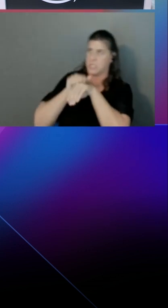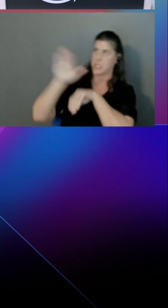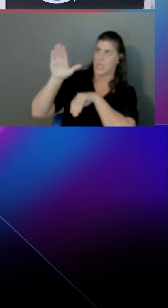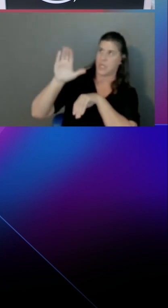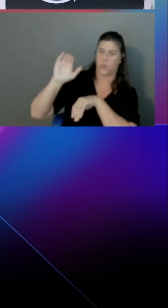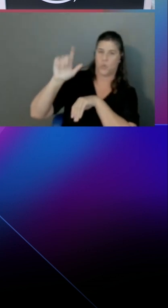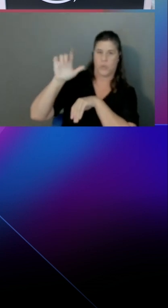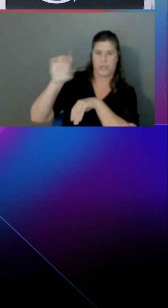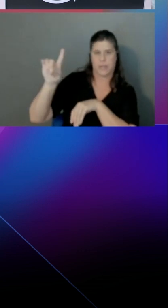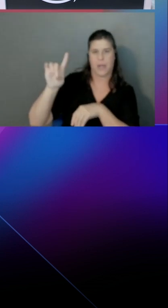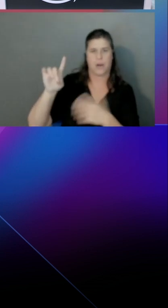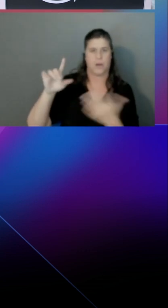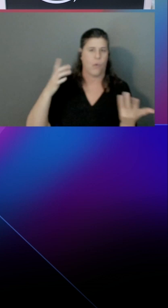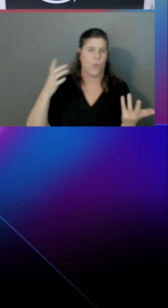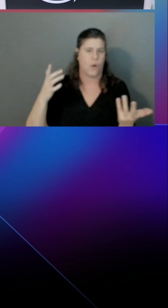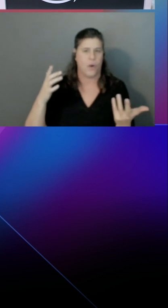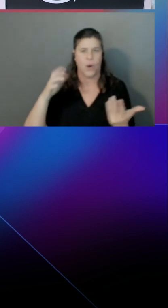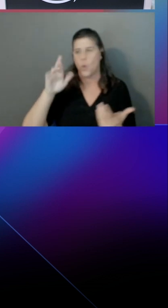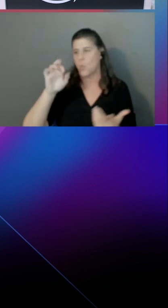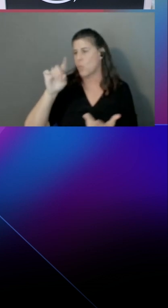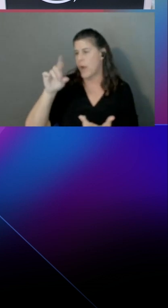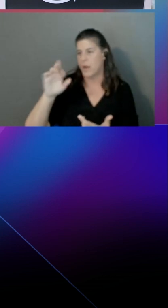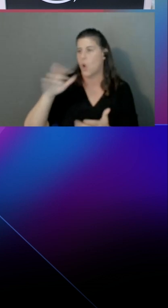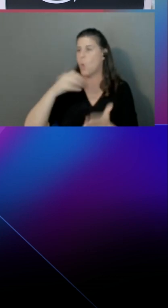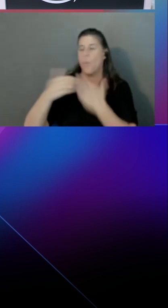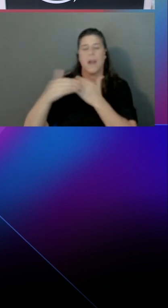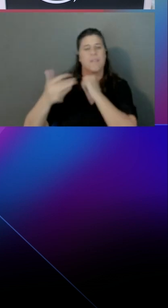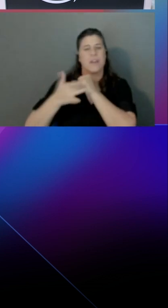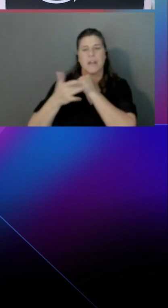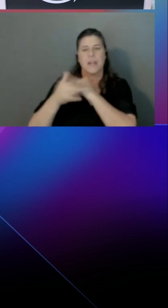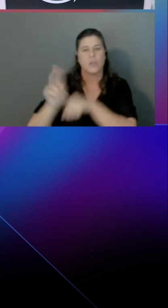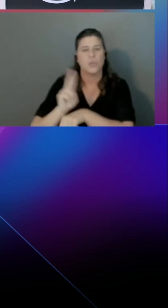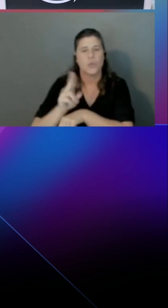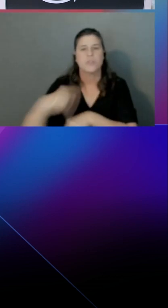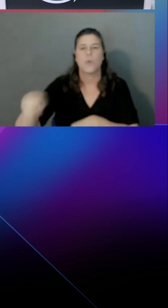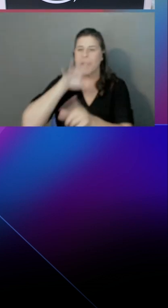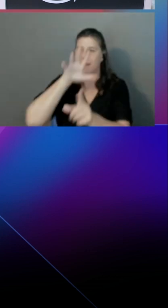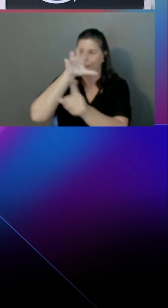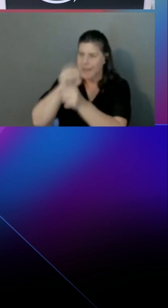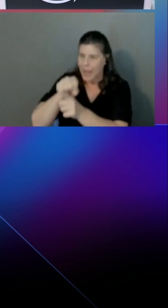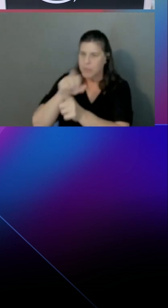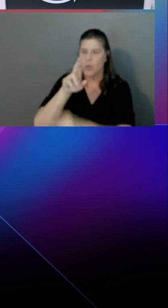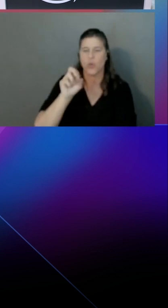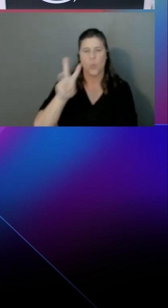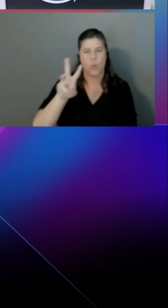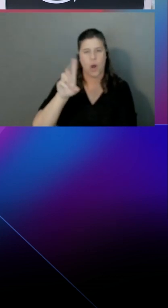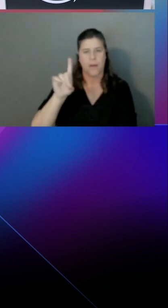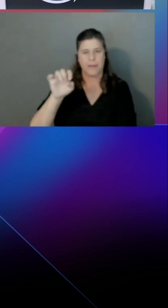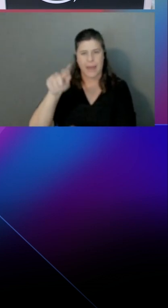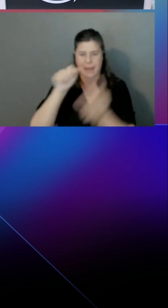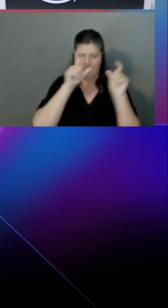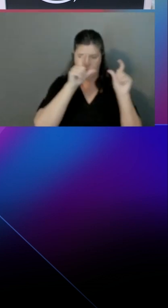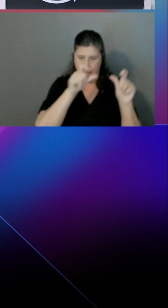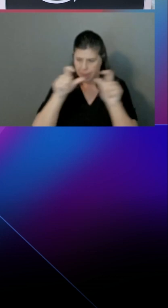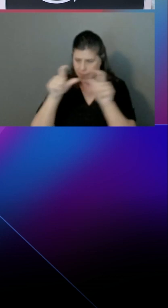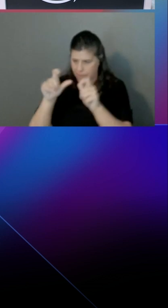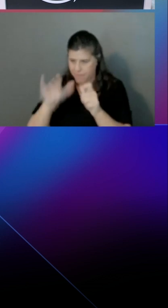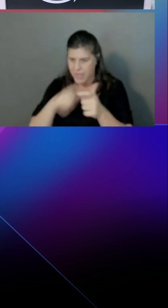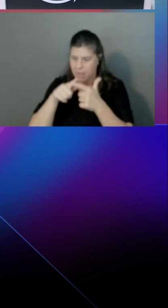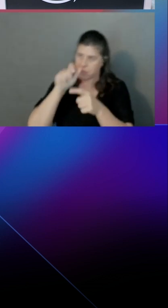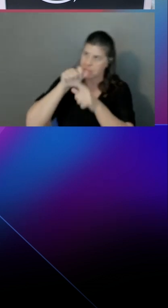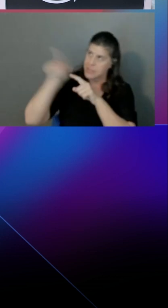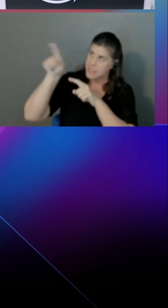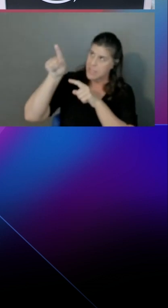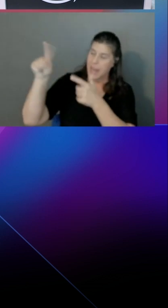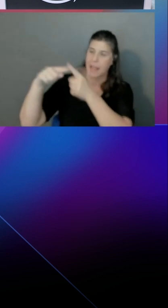or radar, whatever the technology is. So we can then capture that raw data and snapshots of it and send that back into